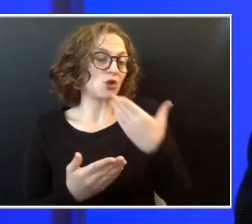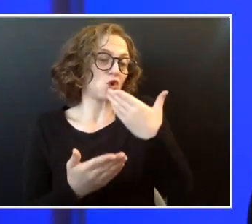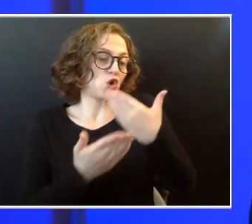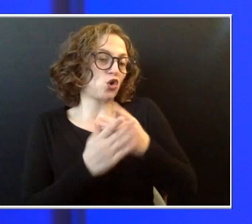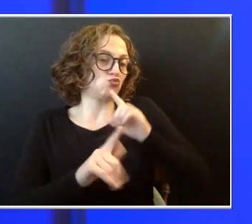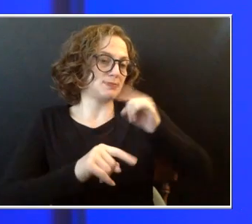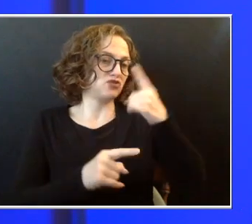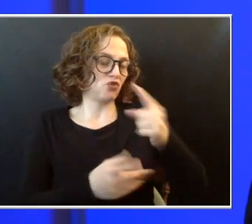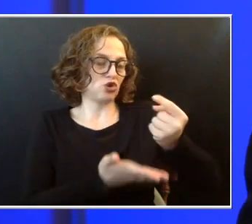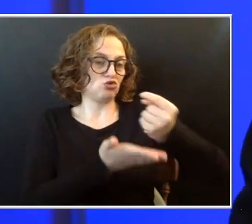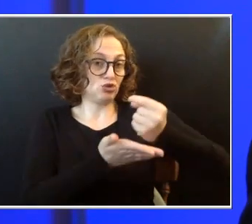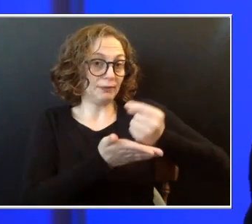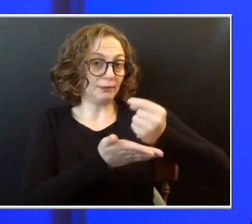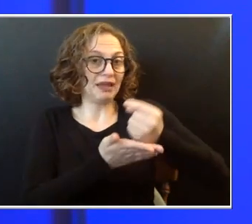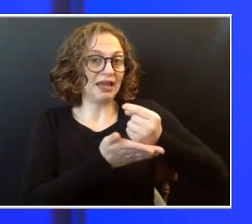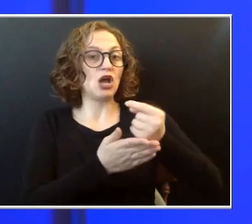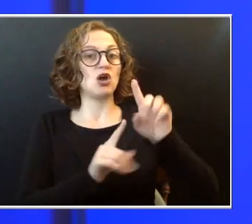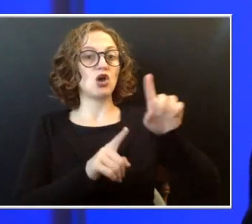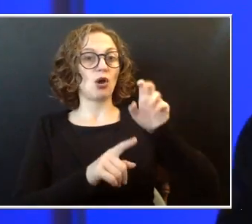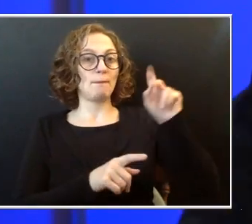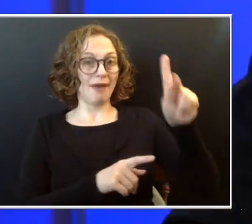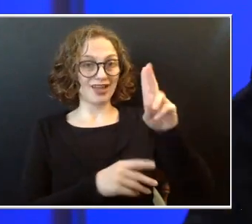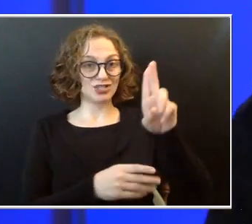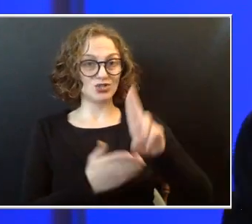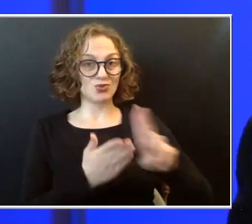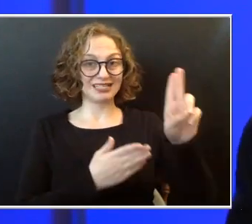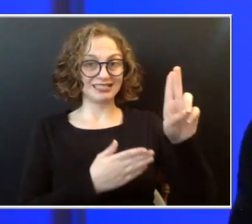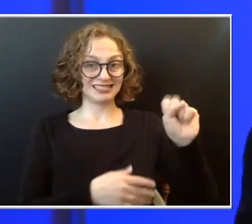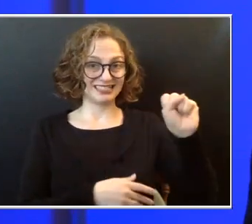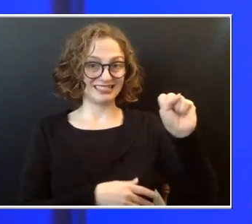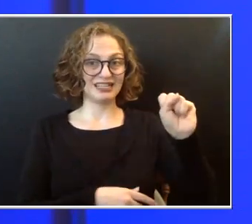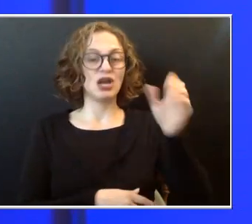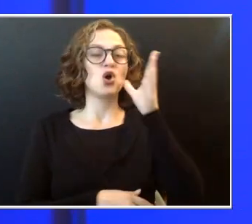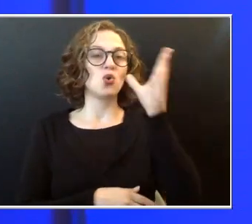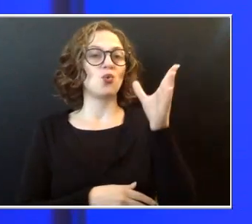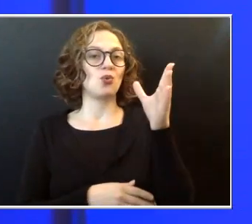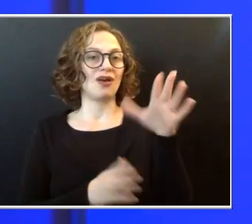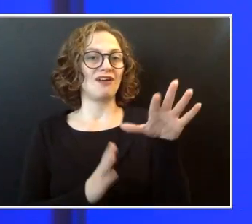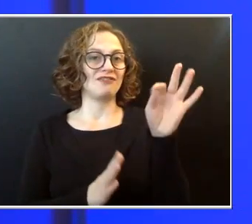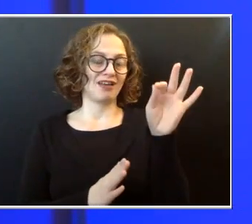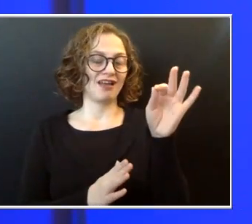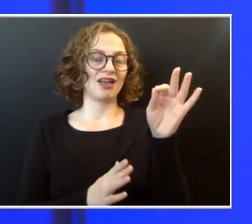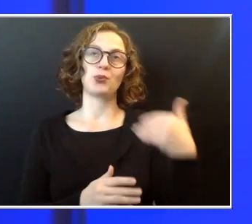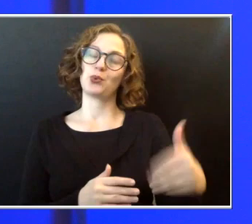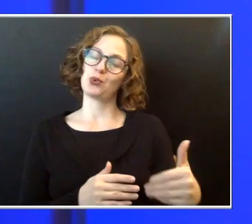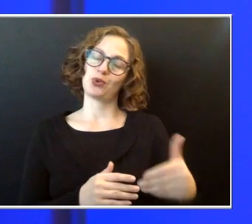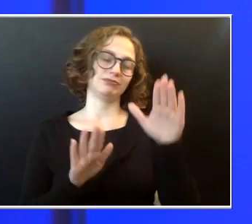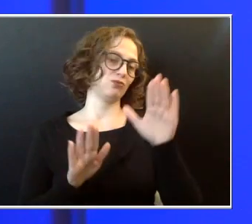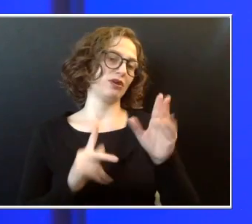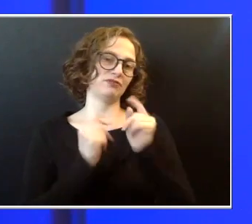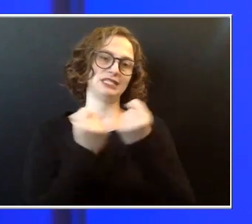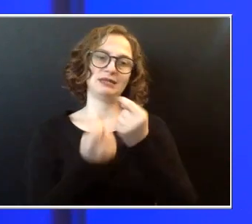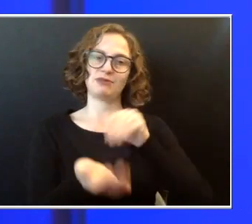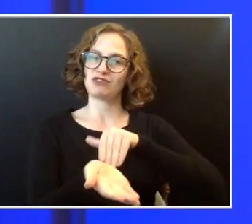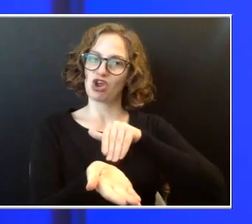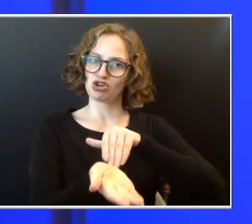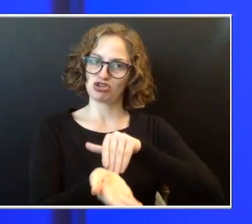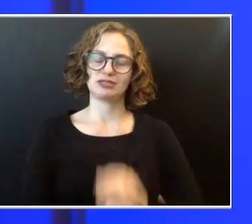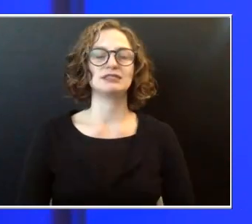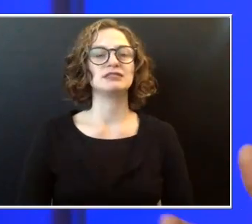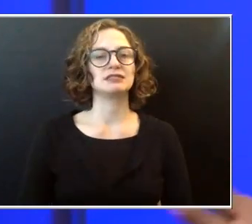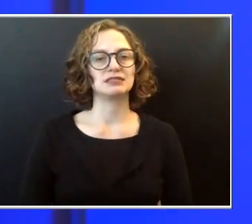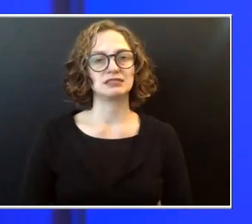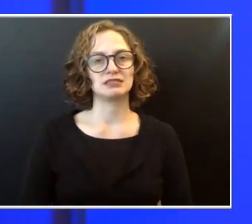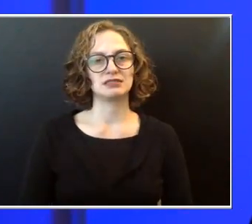wonderful surprise to find a great team of doctors, I'm sure of it. And I don't know, I mean, I was shocked.